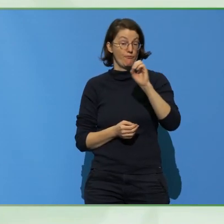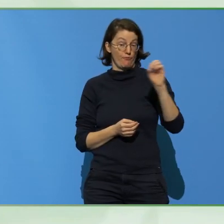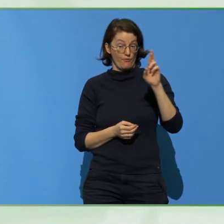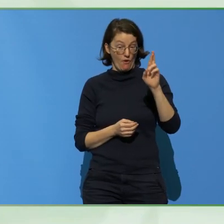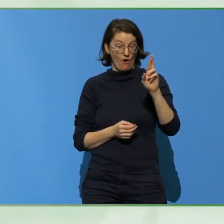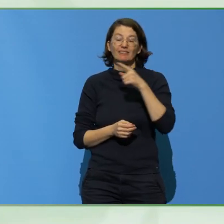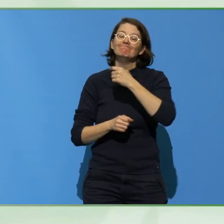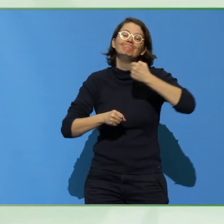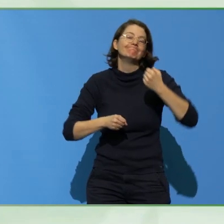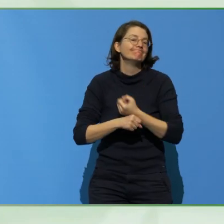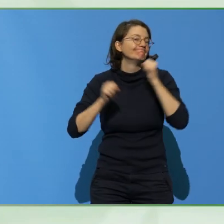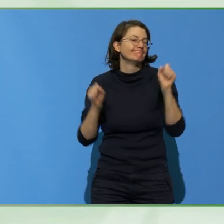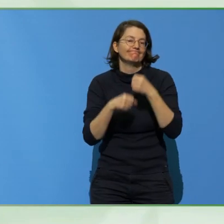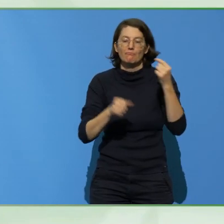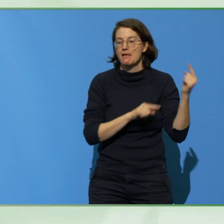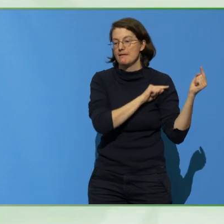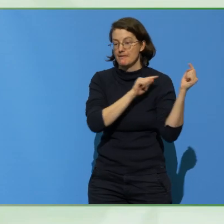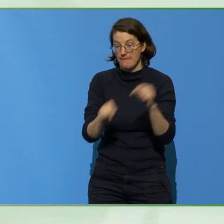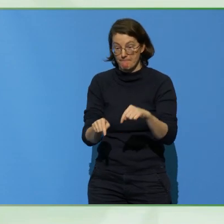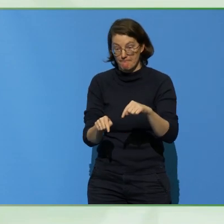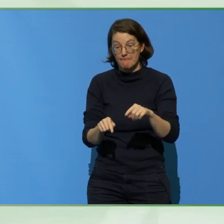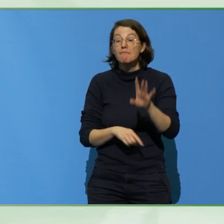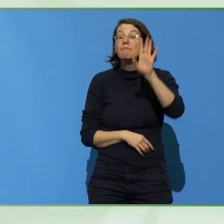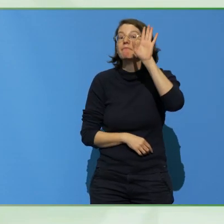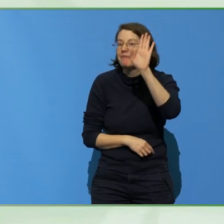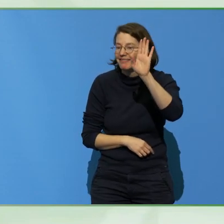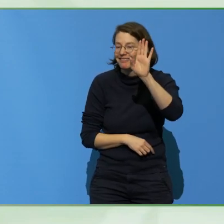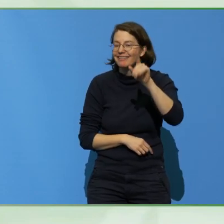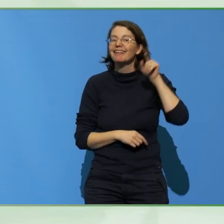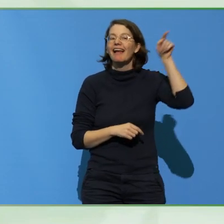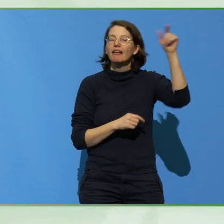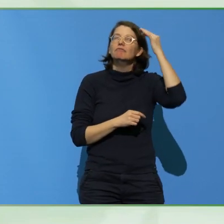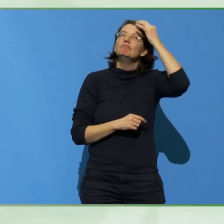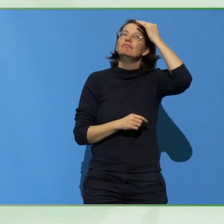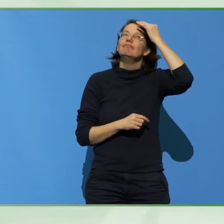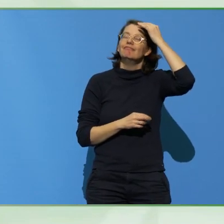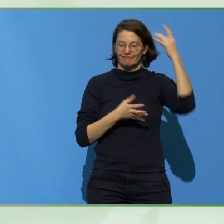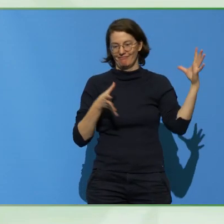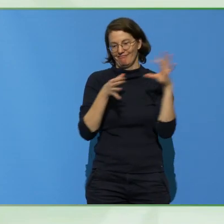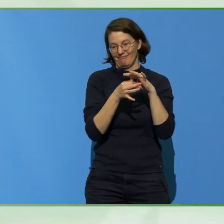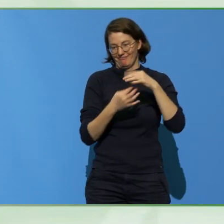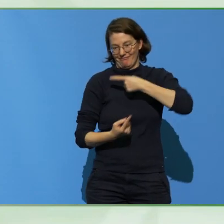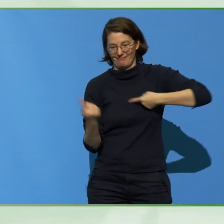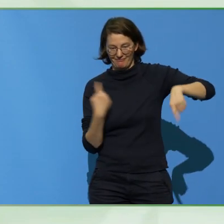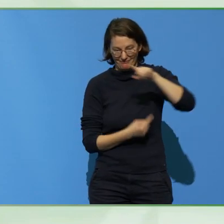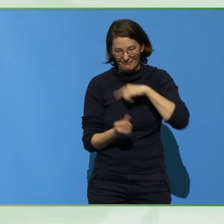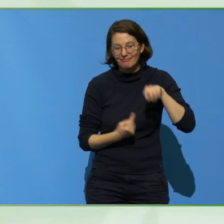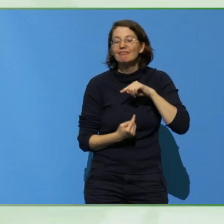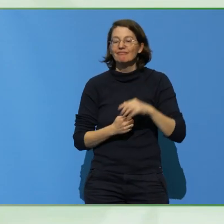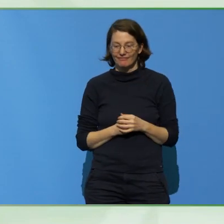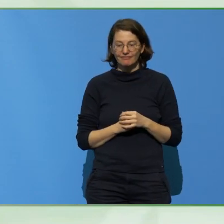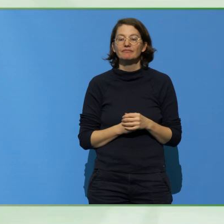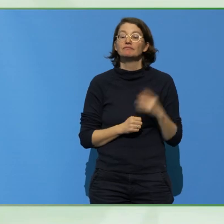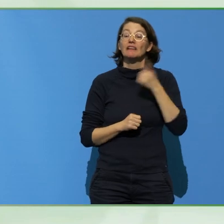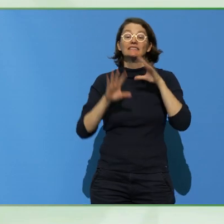accelerator network because we see how important it is to both support the innovators, the entrepreneurs, and